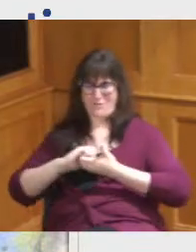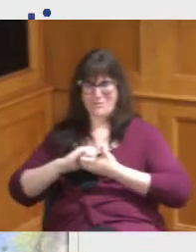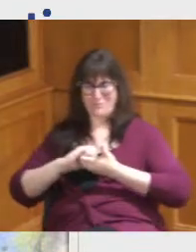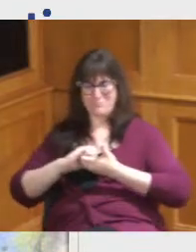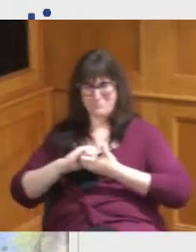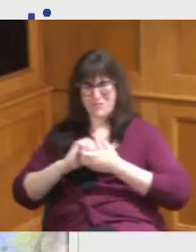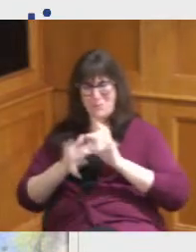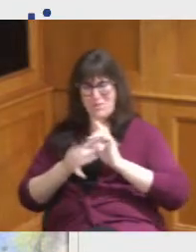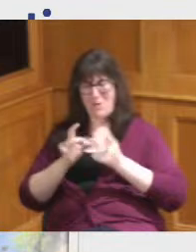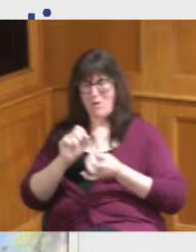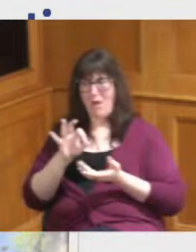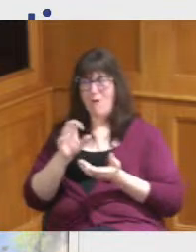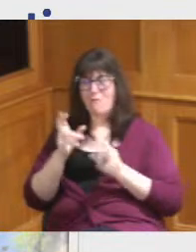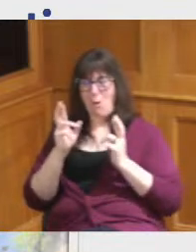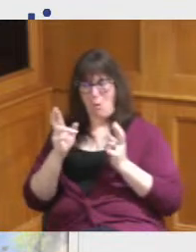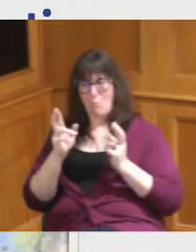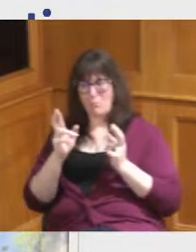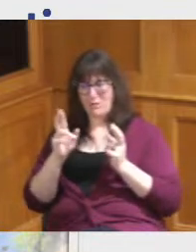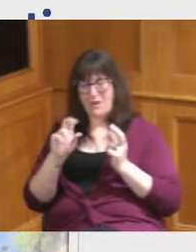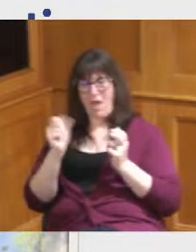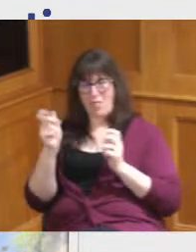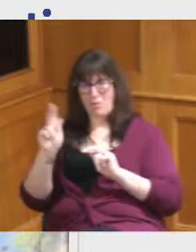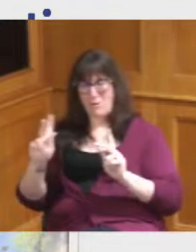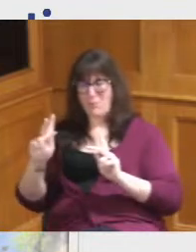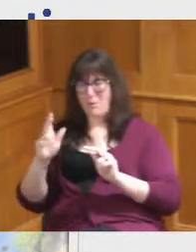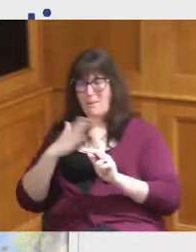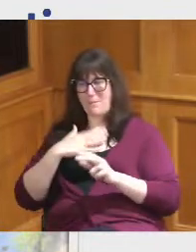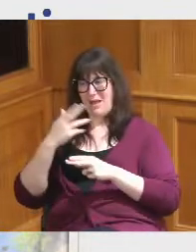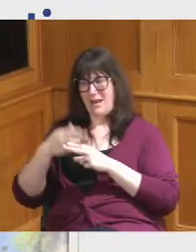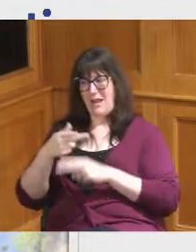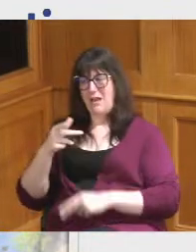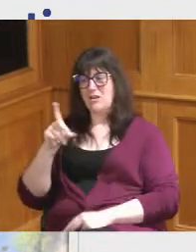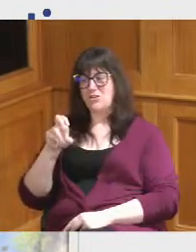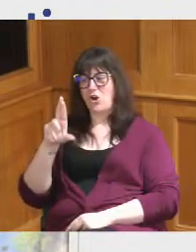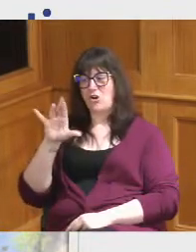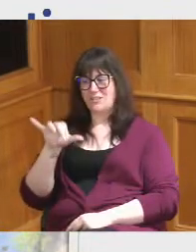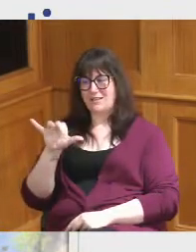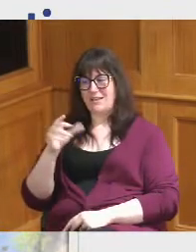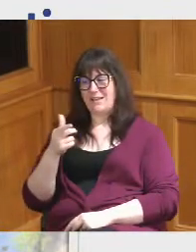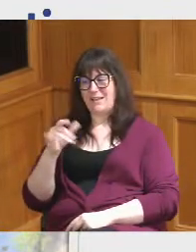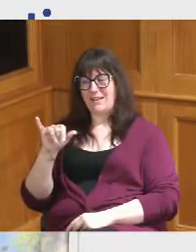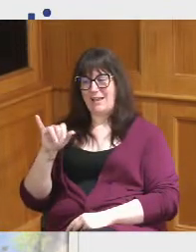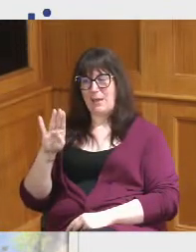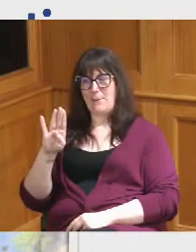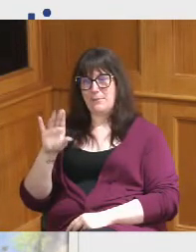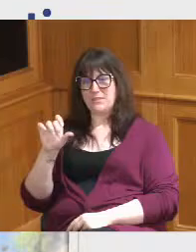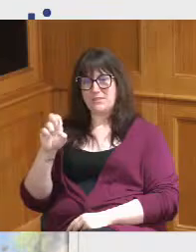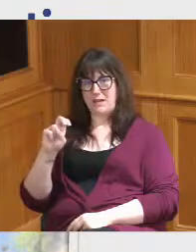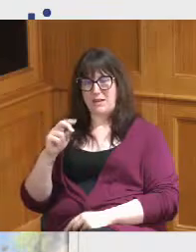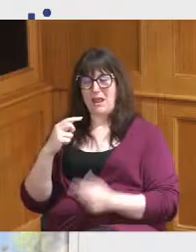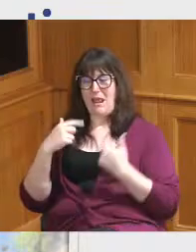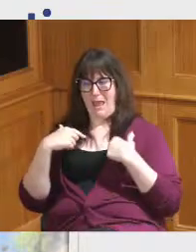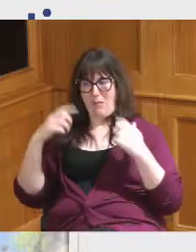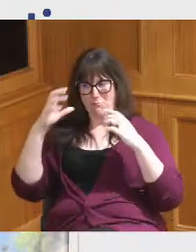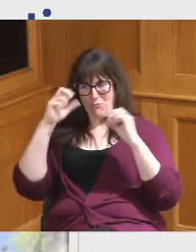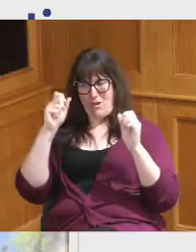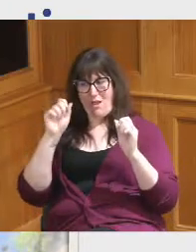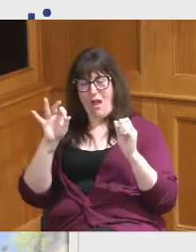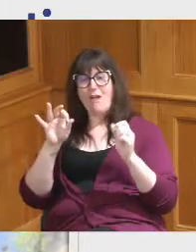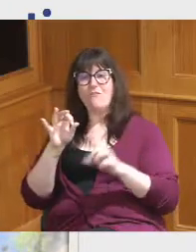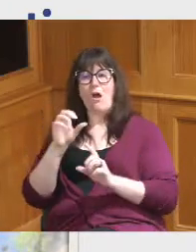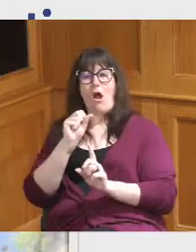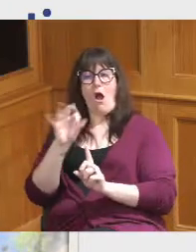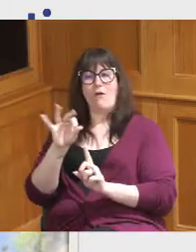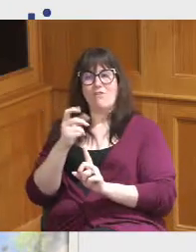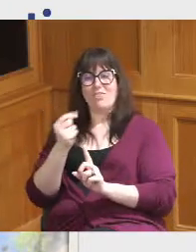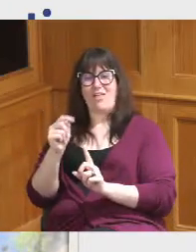that are here today. So my name is Darcy Gibson, and I'm the founder and president of Off the List. Off the List is a